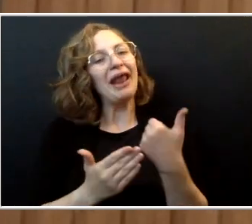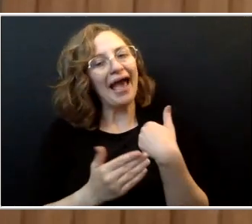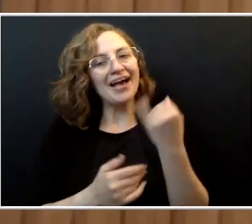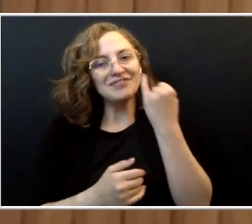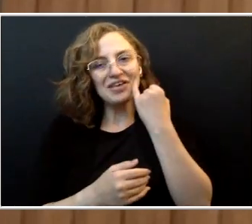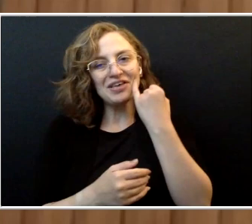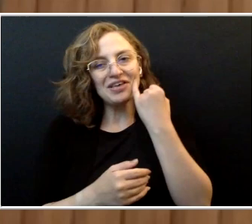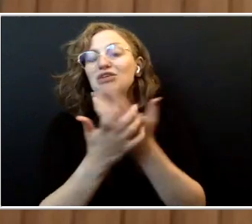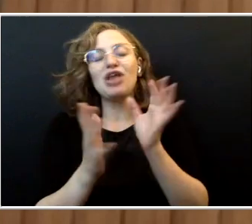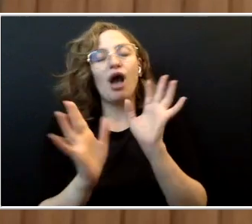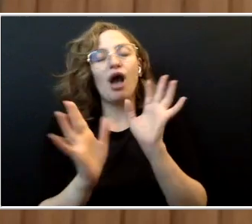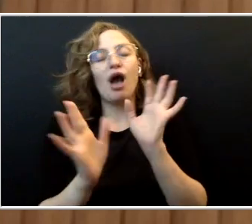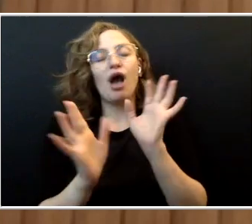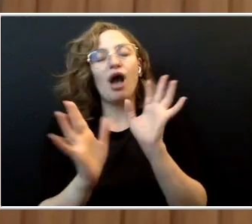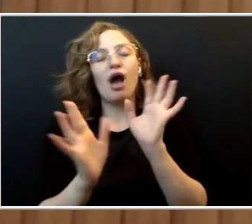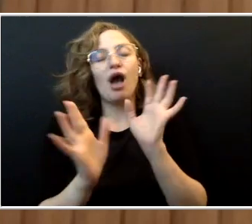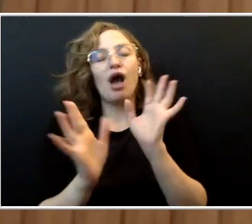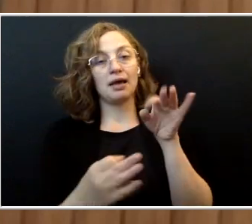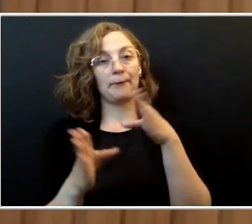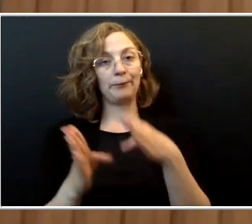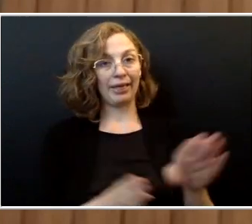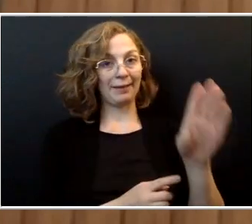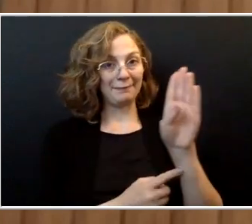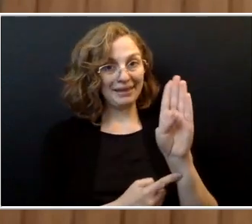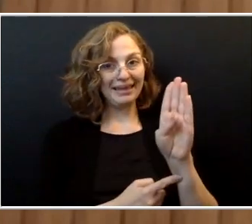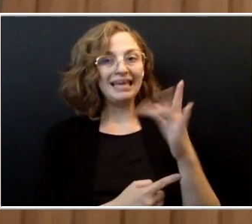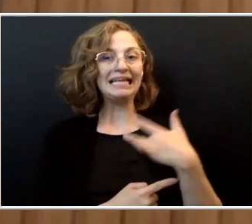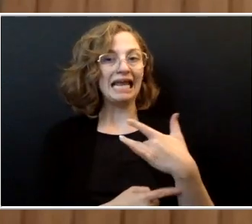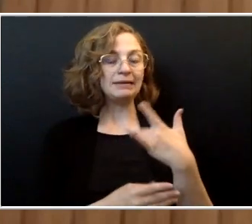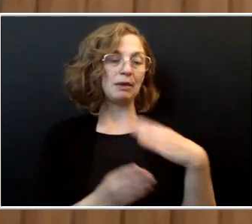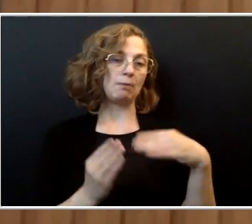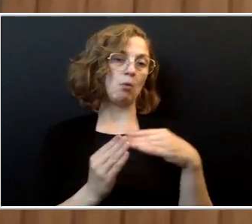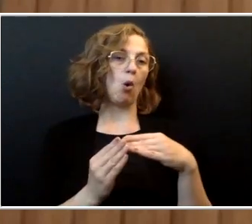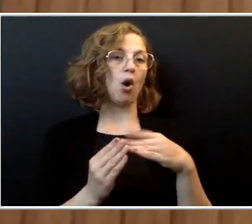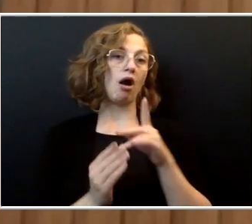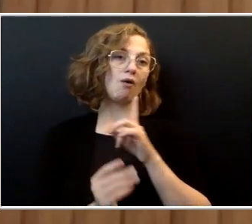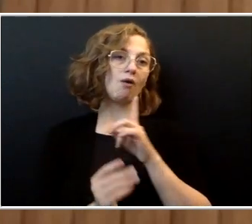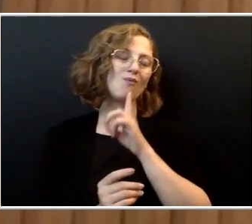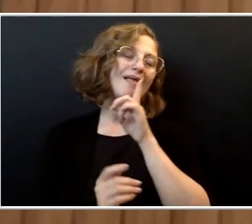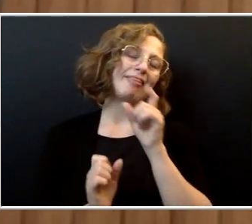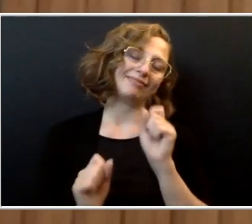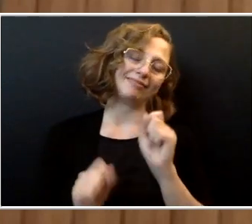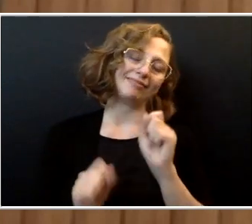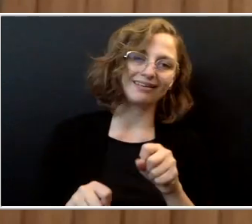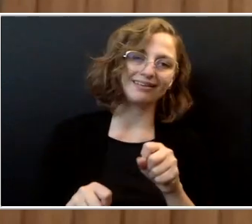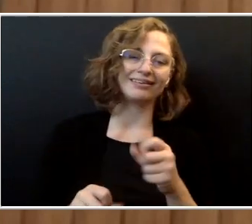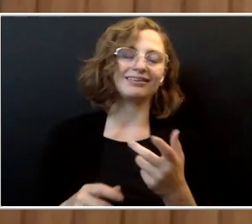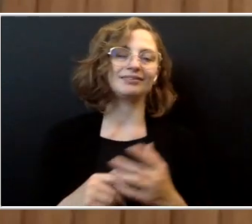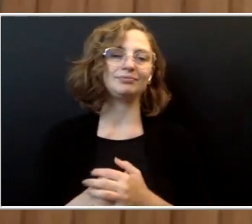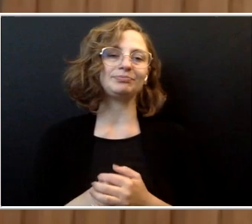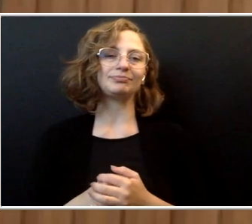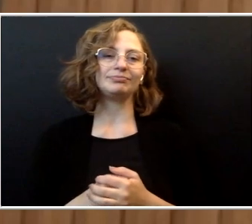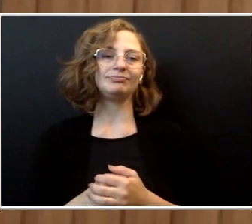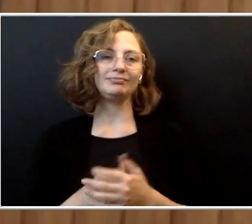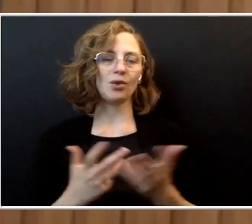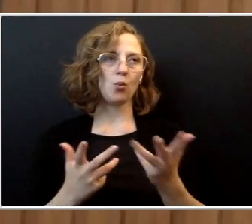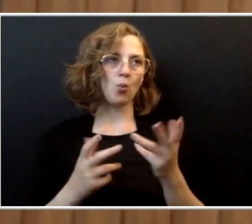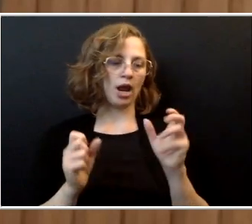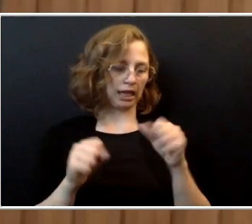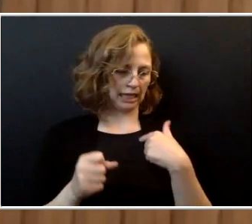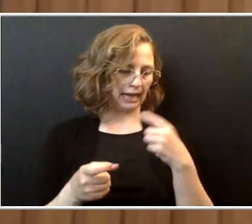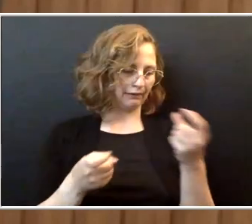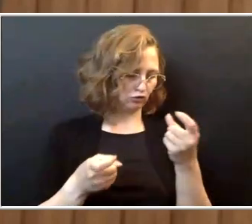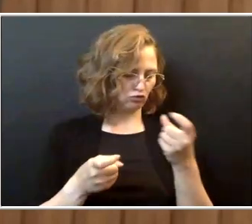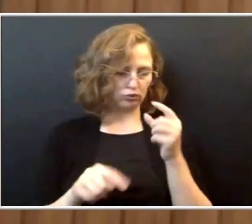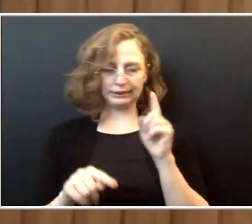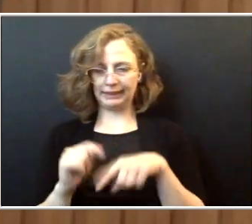scenario. Plan B is more of a realistic, what is taking into account the things you do and do not have control over. And